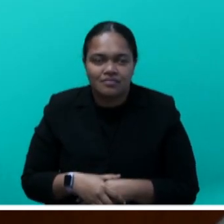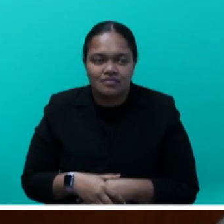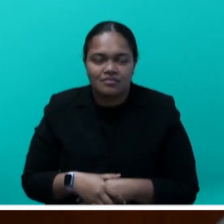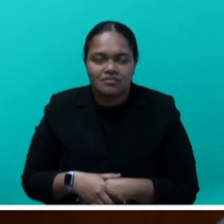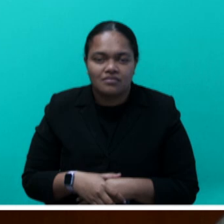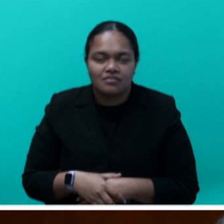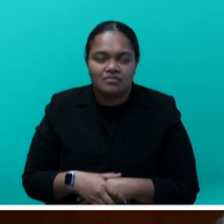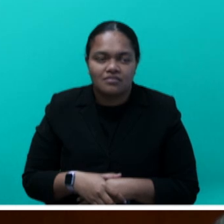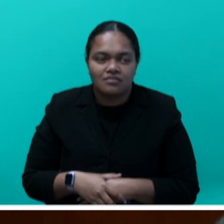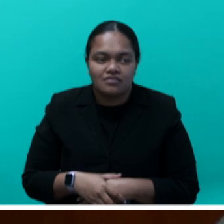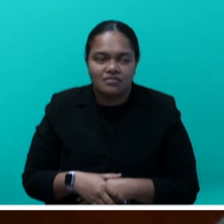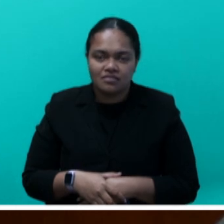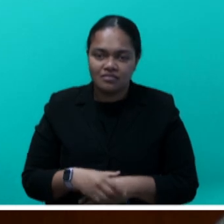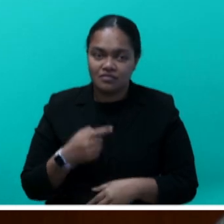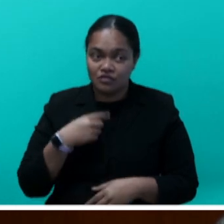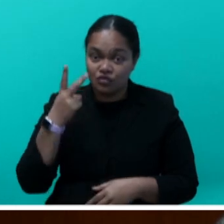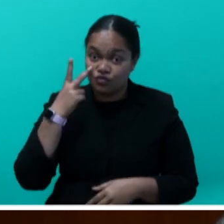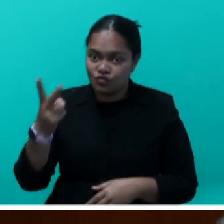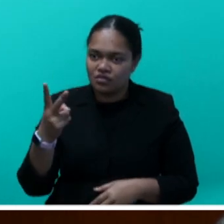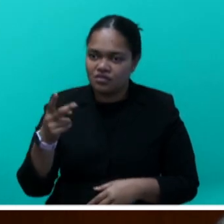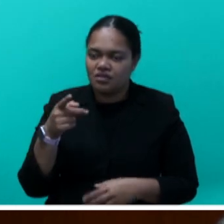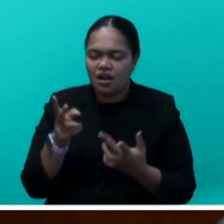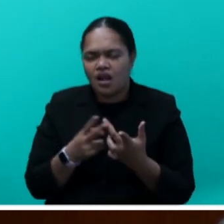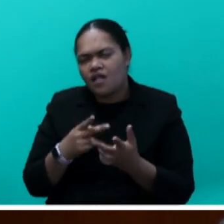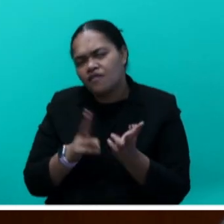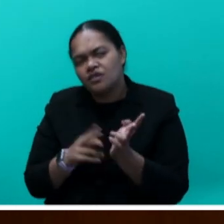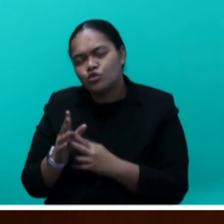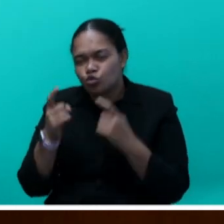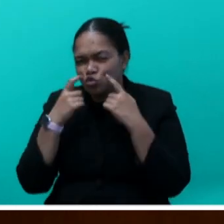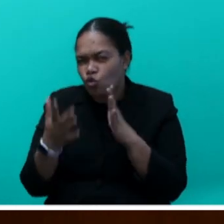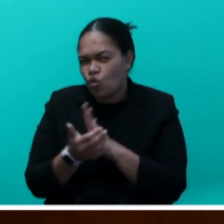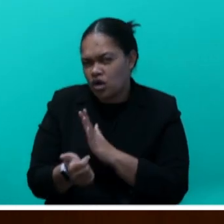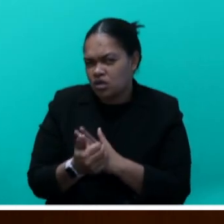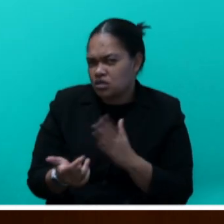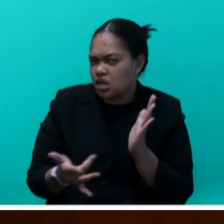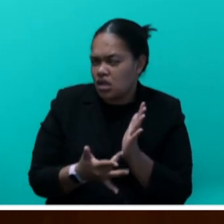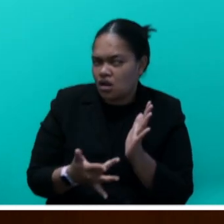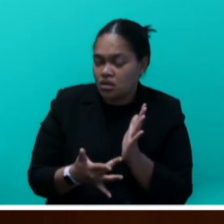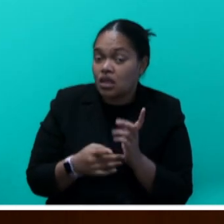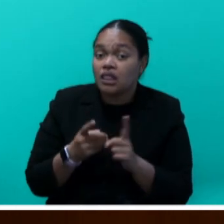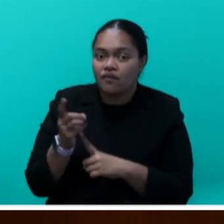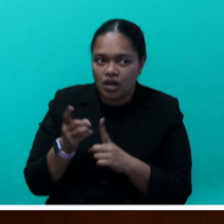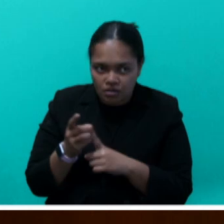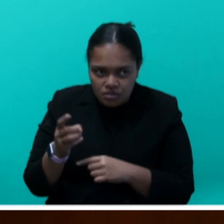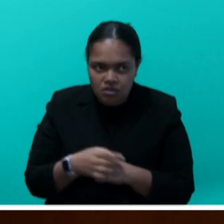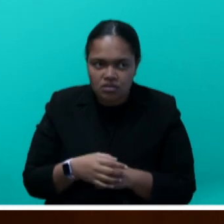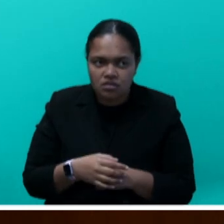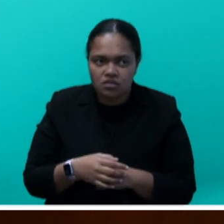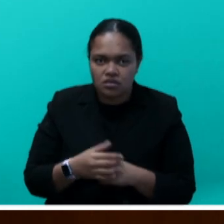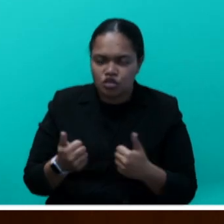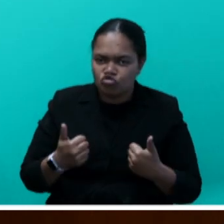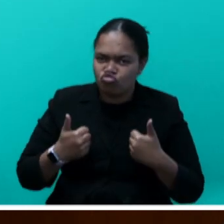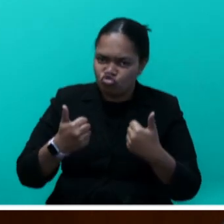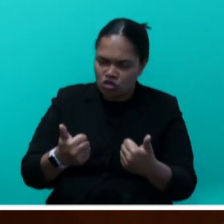Speaker, sir, our visit to Fujian showcased the innovative technological developments that are driving